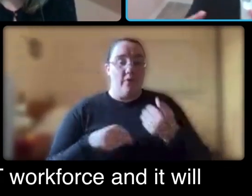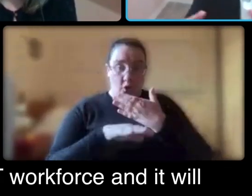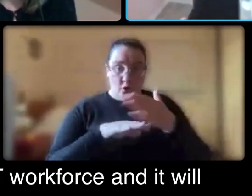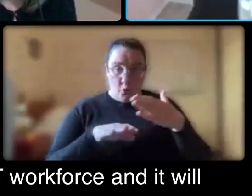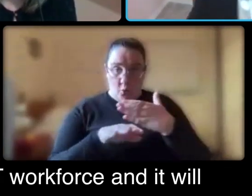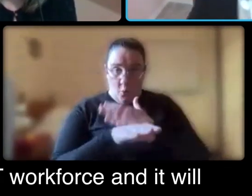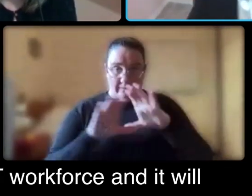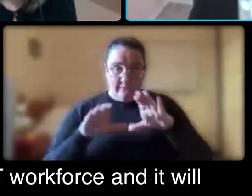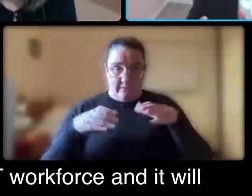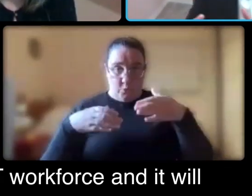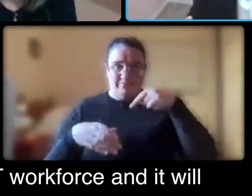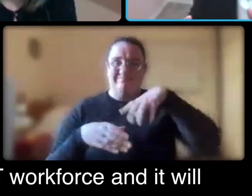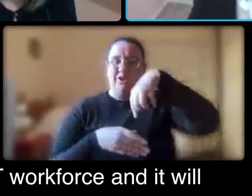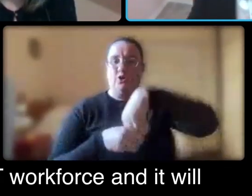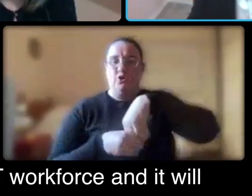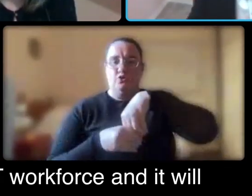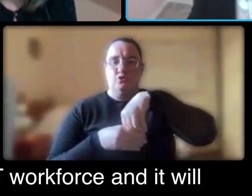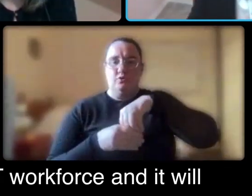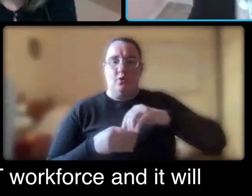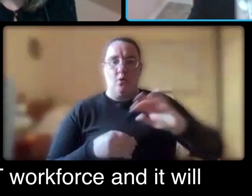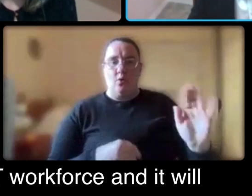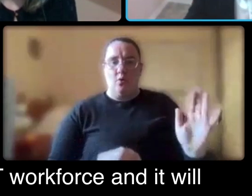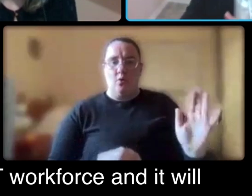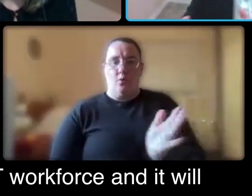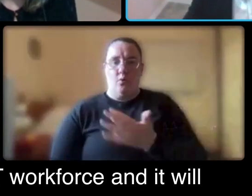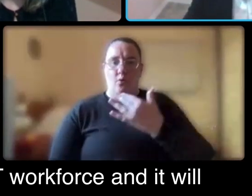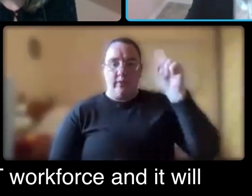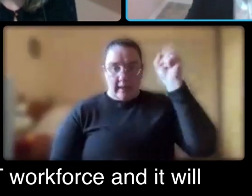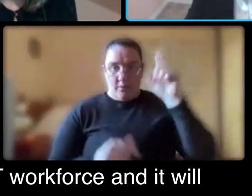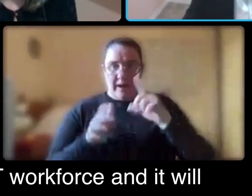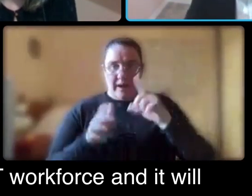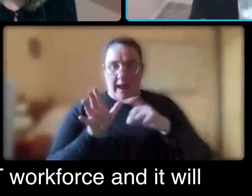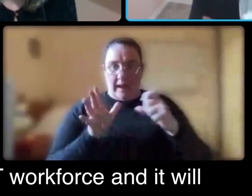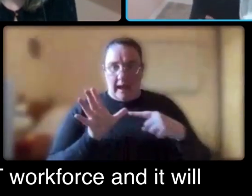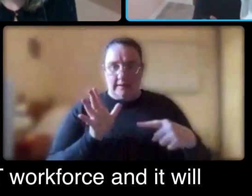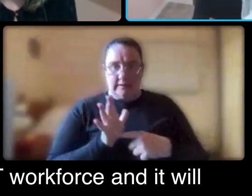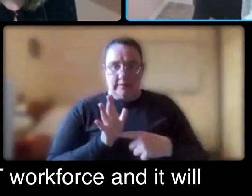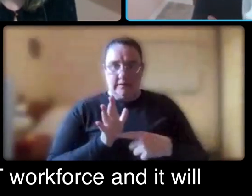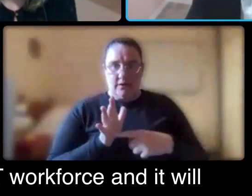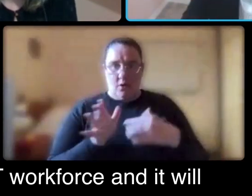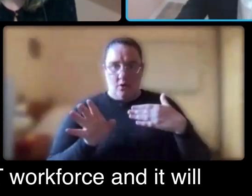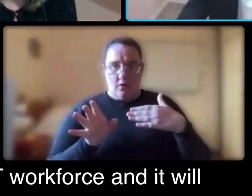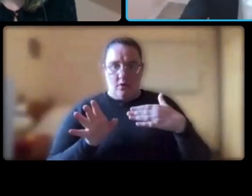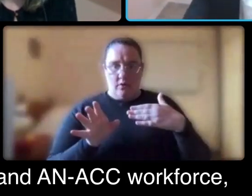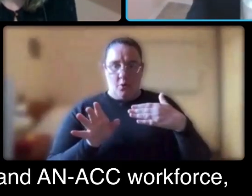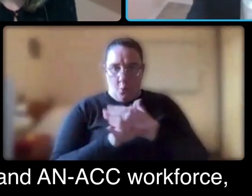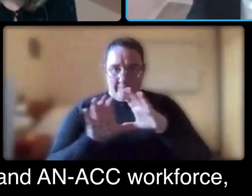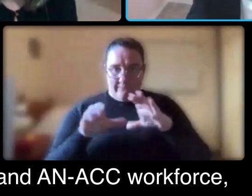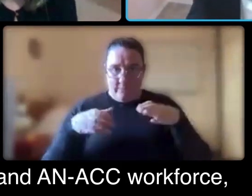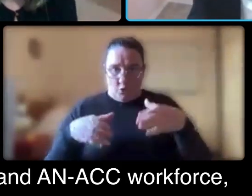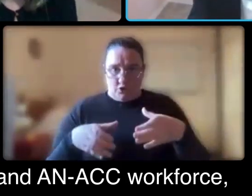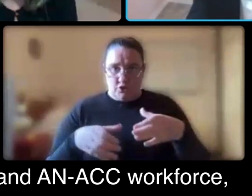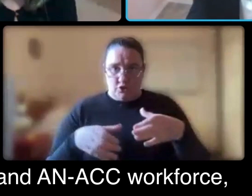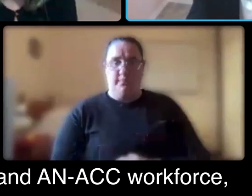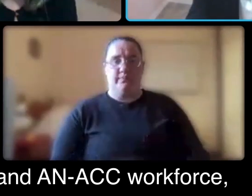include all of the existing ACAT workforce. And it will include the